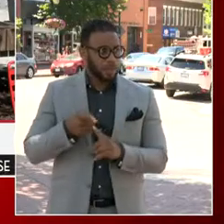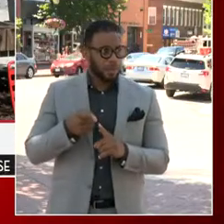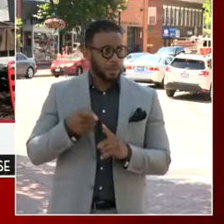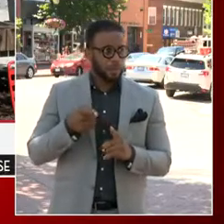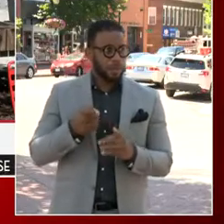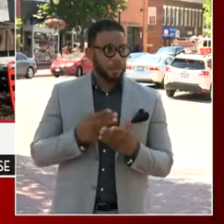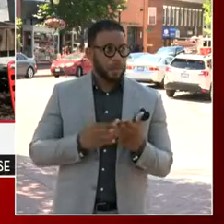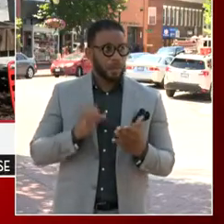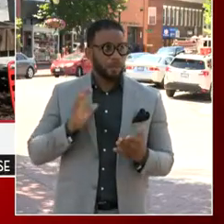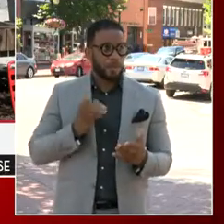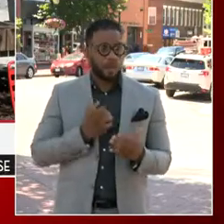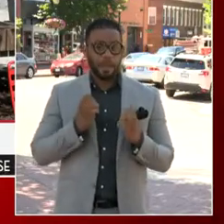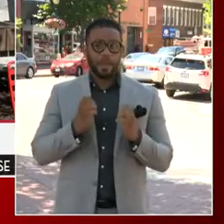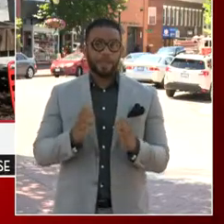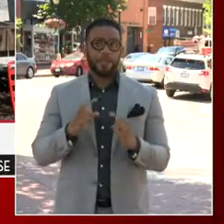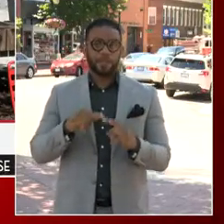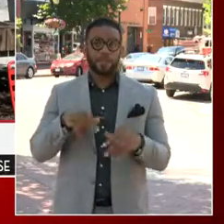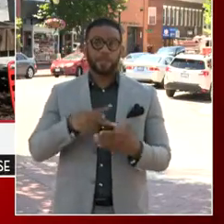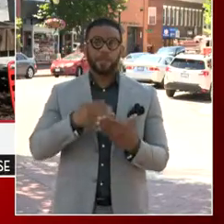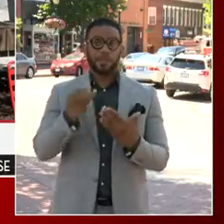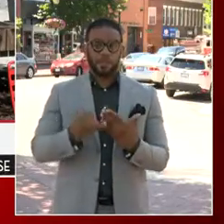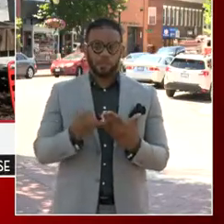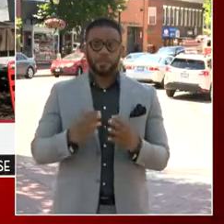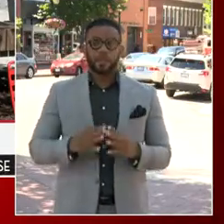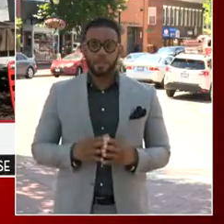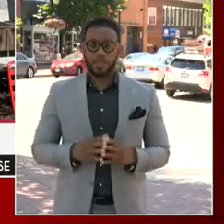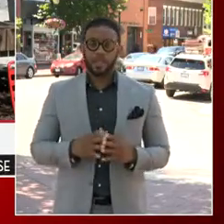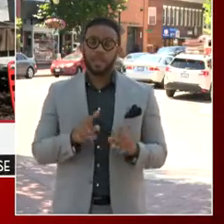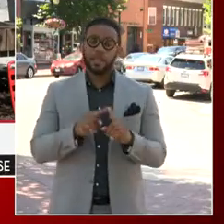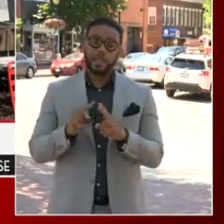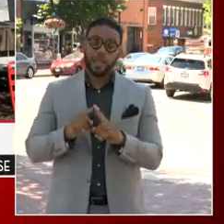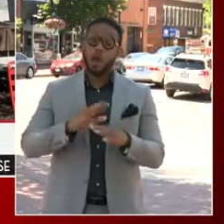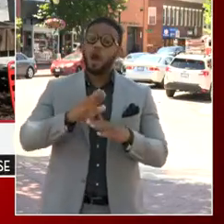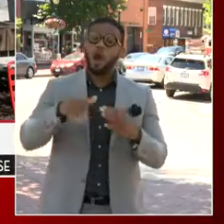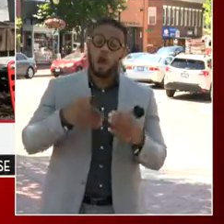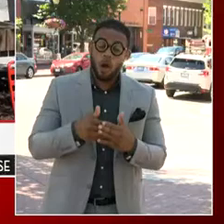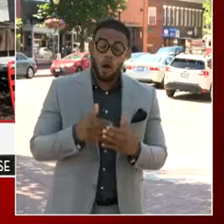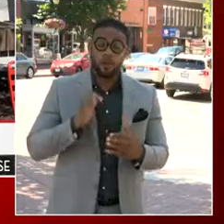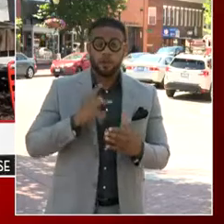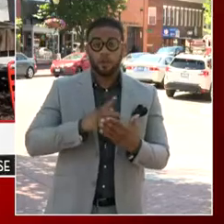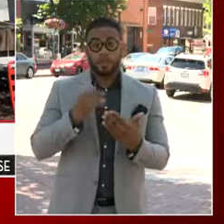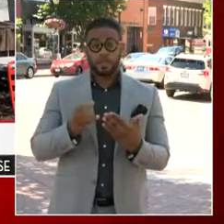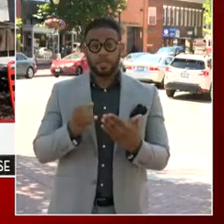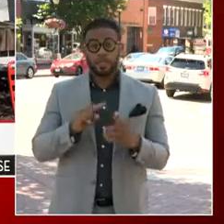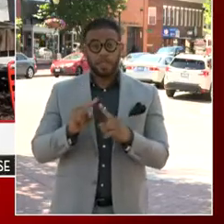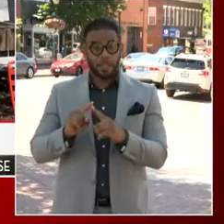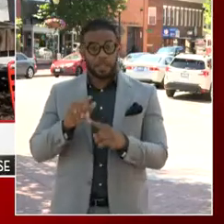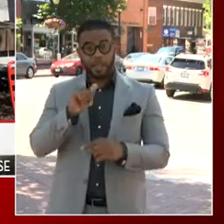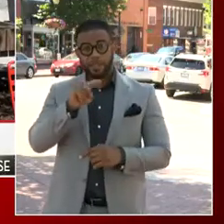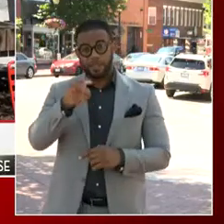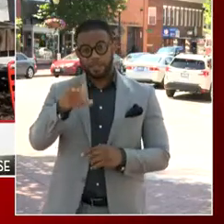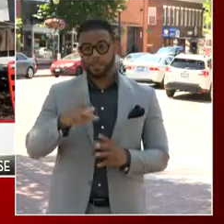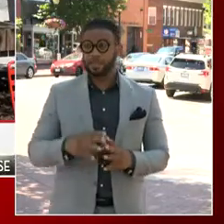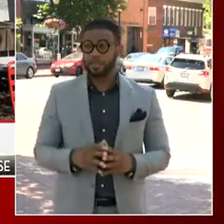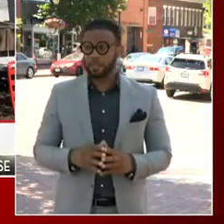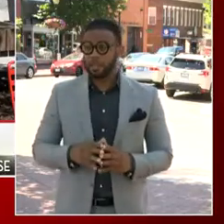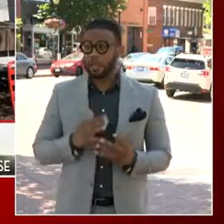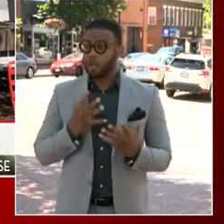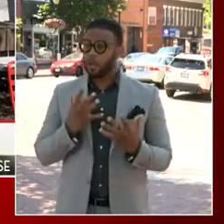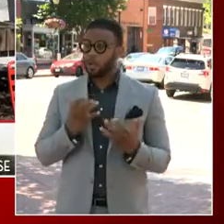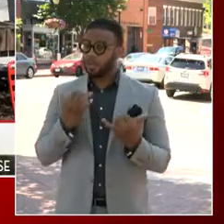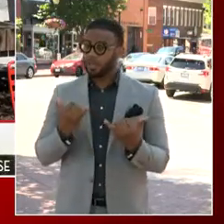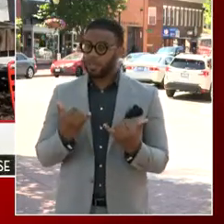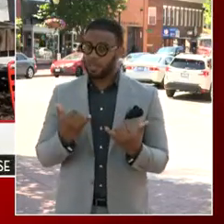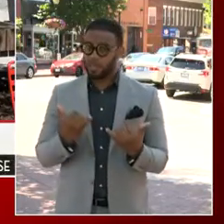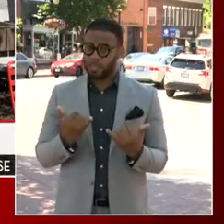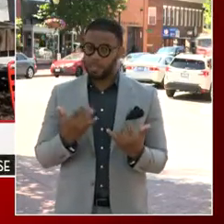component of our efforts in this project and in all of our project as an ANC. And I want to